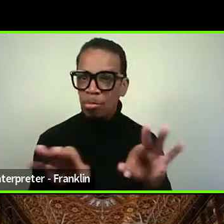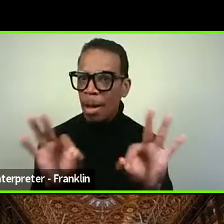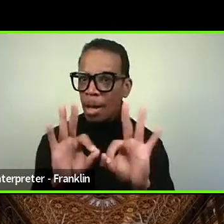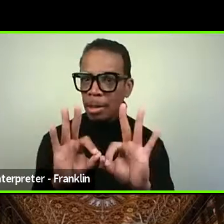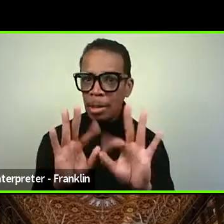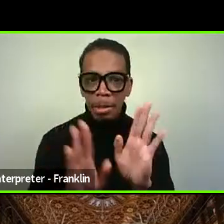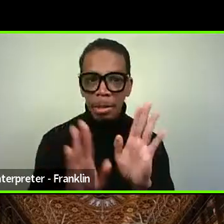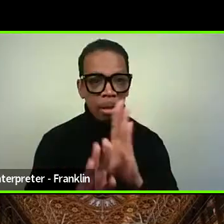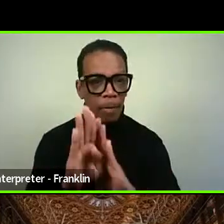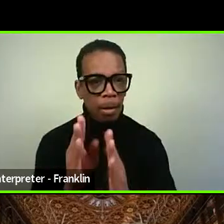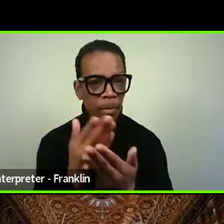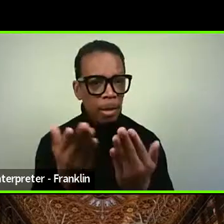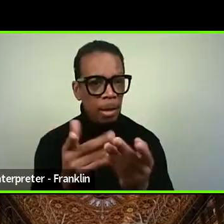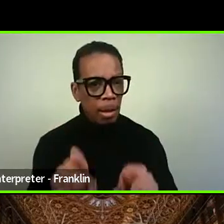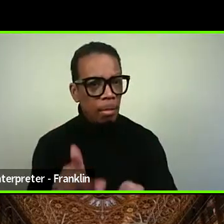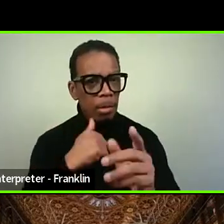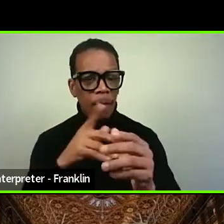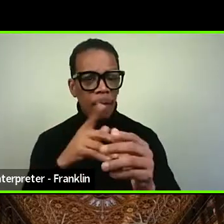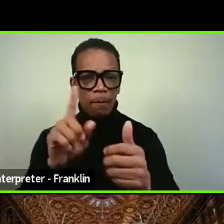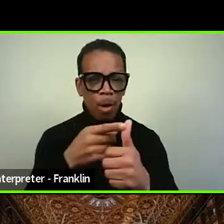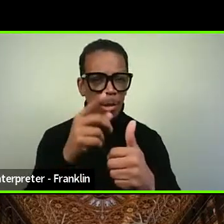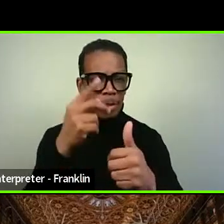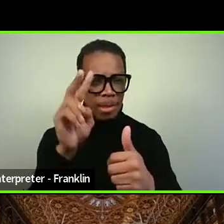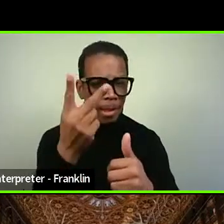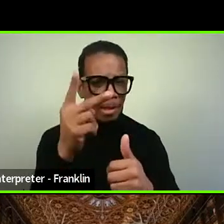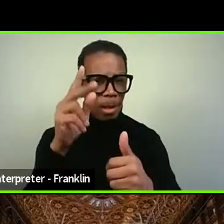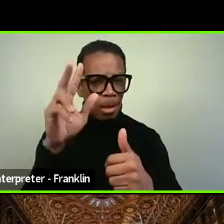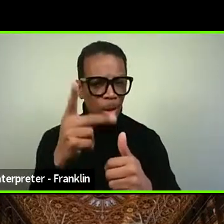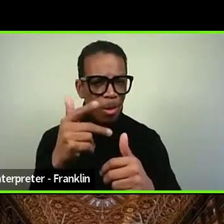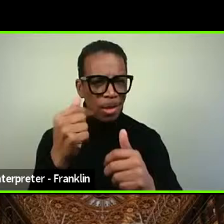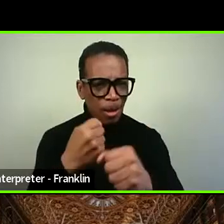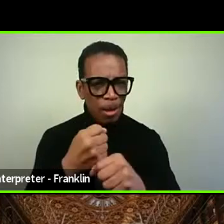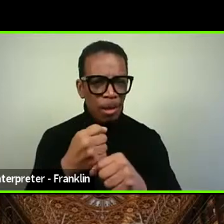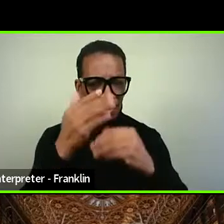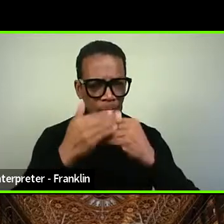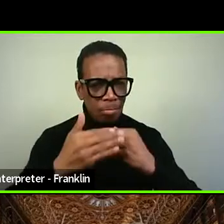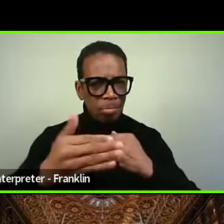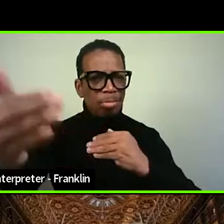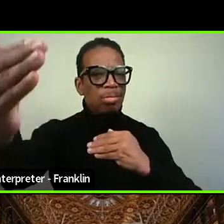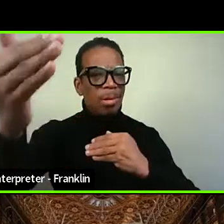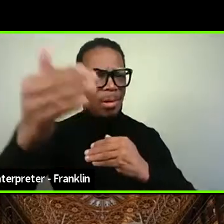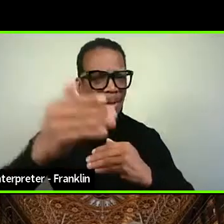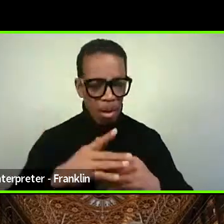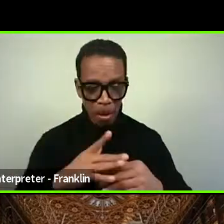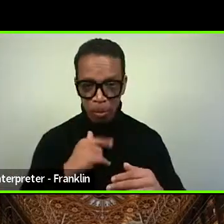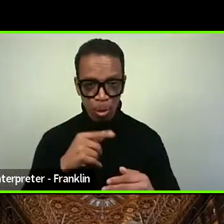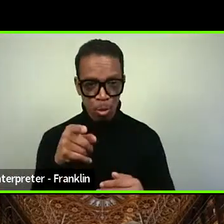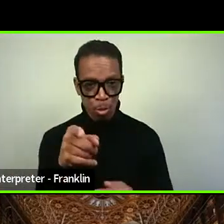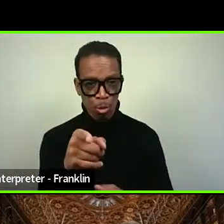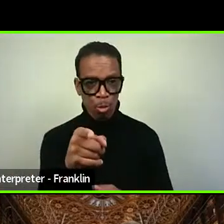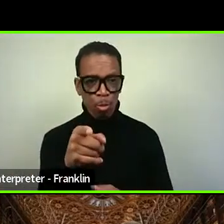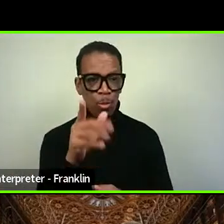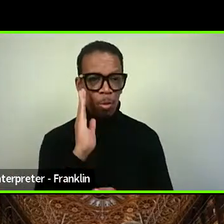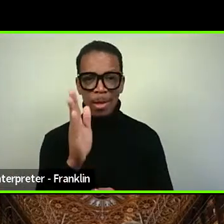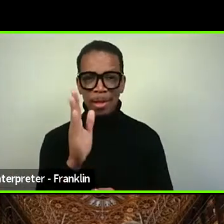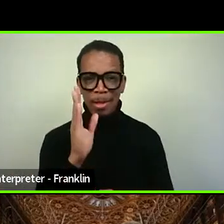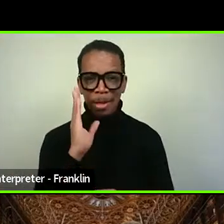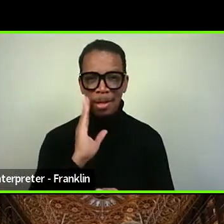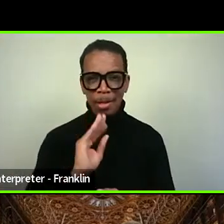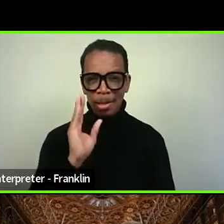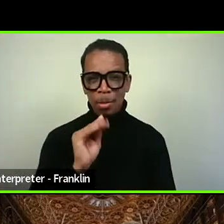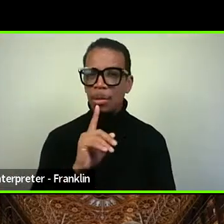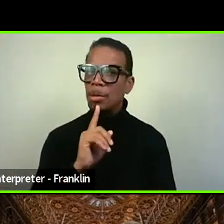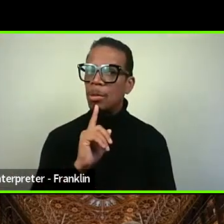that happens for students in first year, second year, through that undergraduate and beyond experience, where you are going to have some very